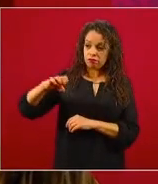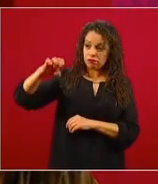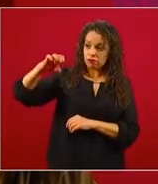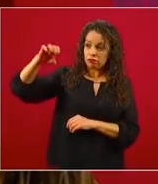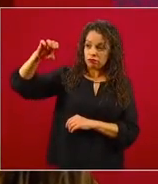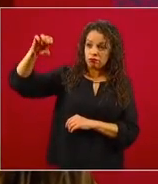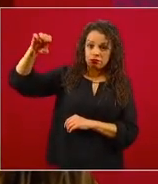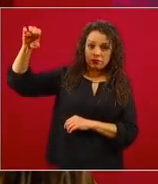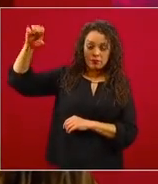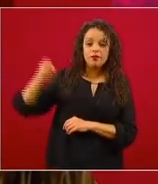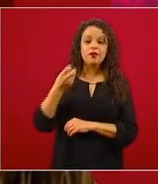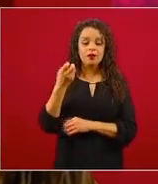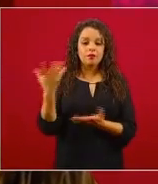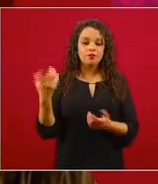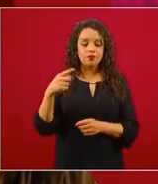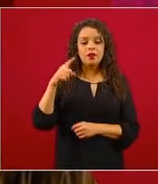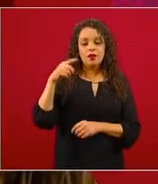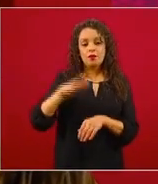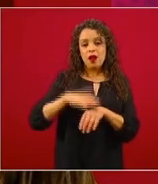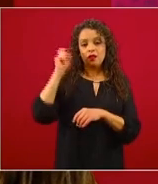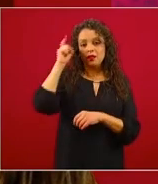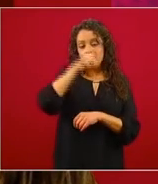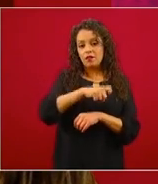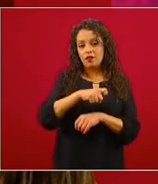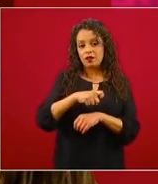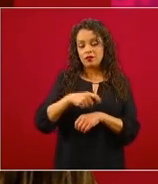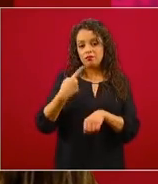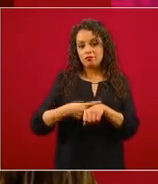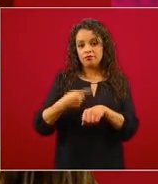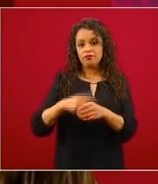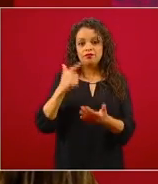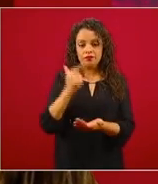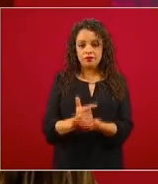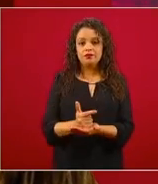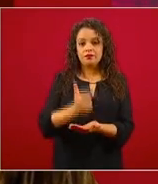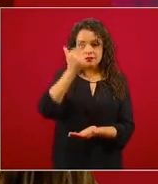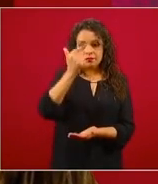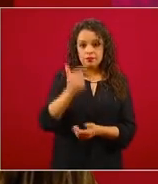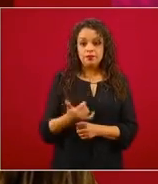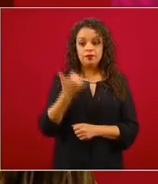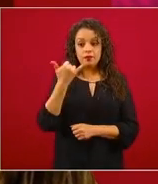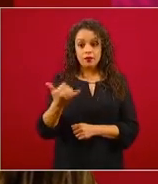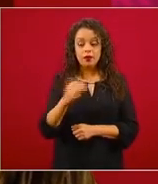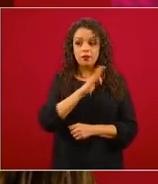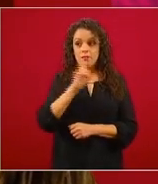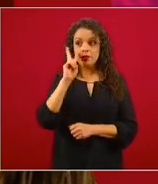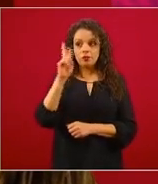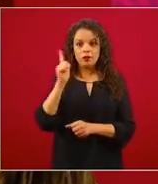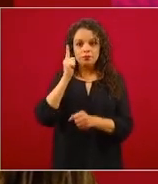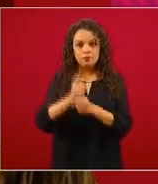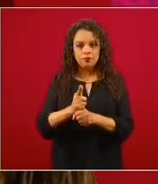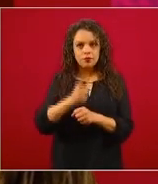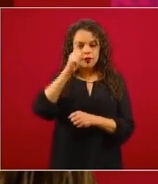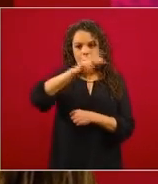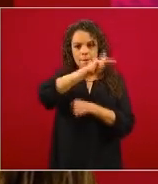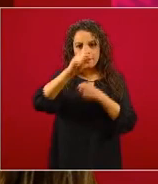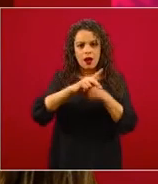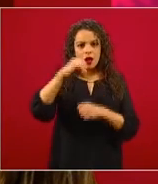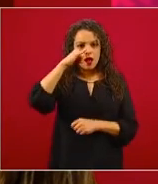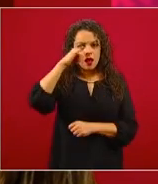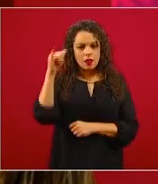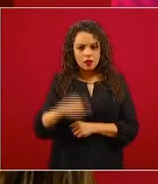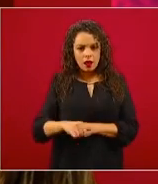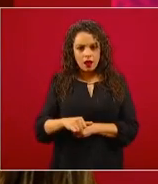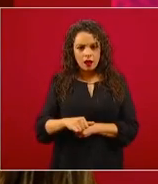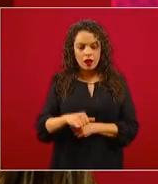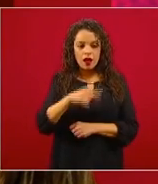see a higher risk of developing a severe version of COVID. And we've also seen a difference between sex, between males